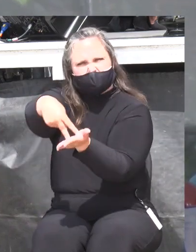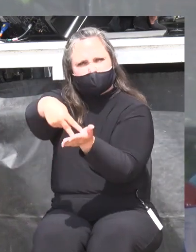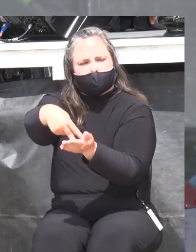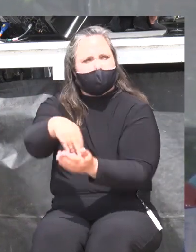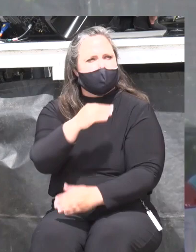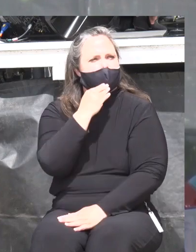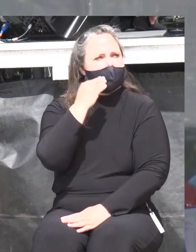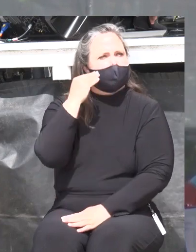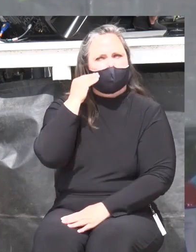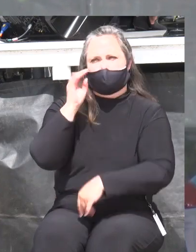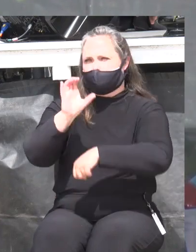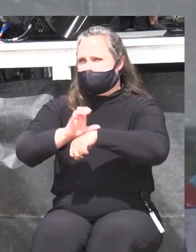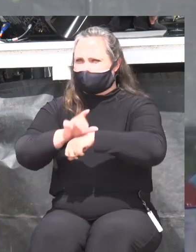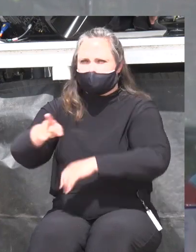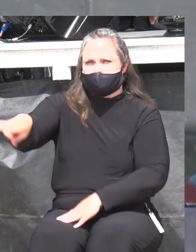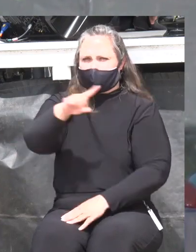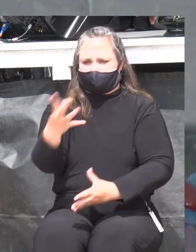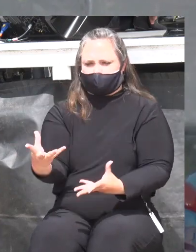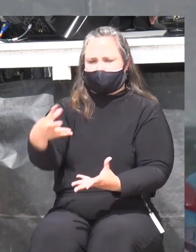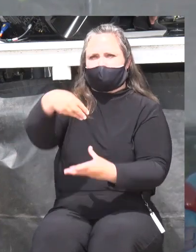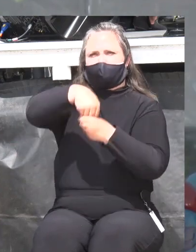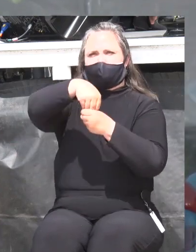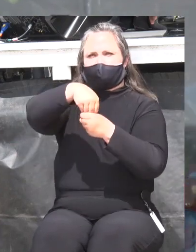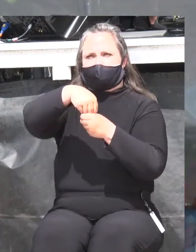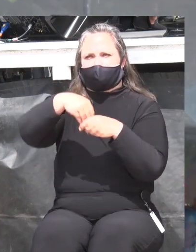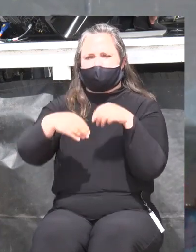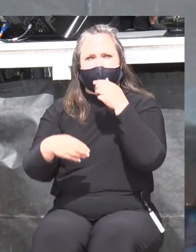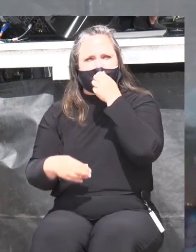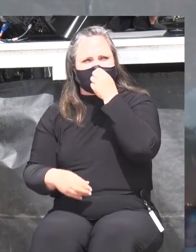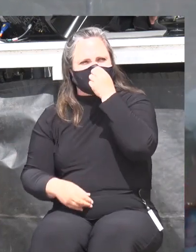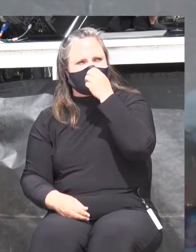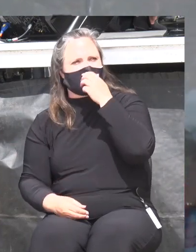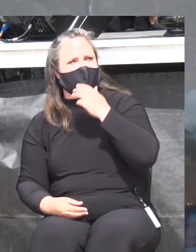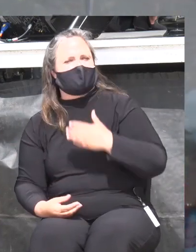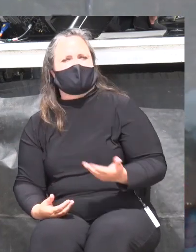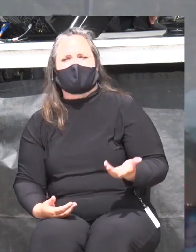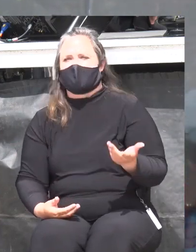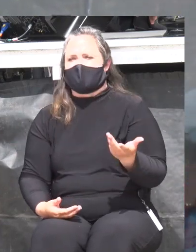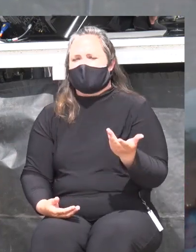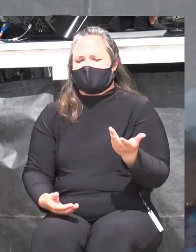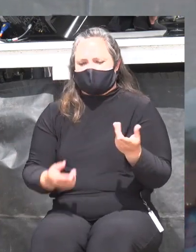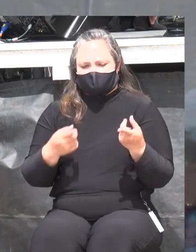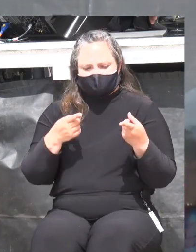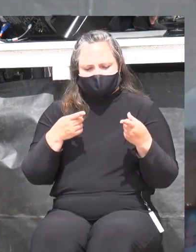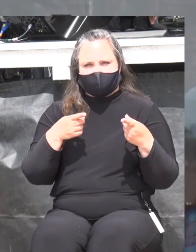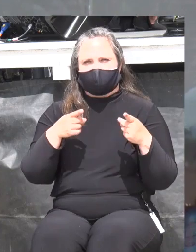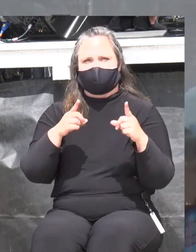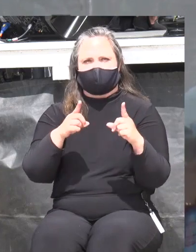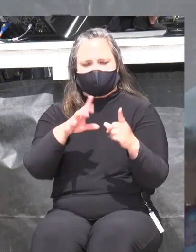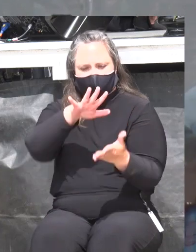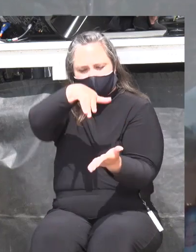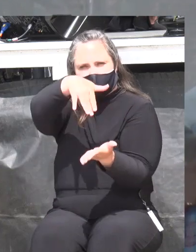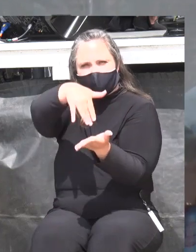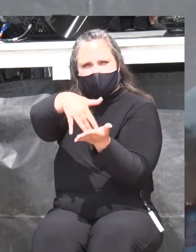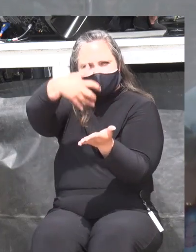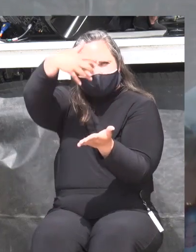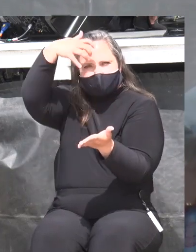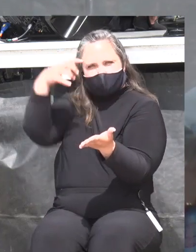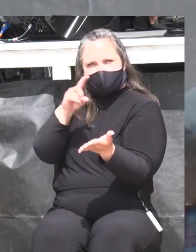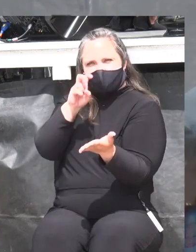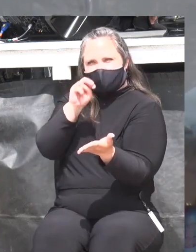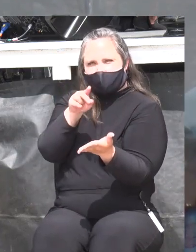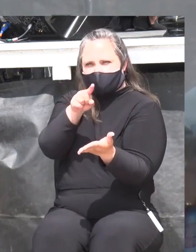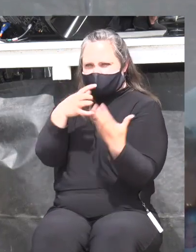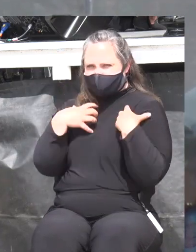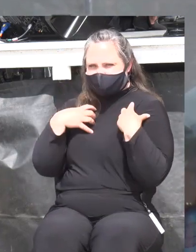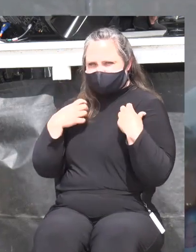in your church, at the lab and sometimes in the midst of the lion's den. When you started